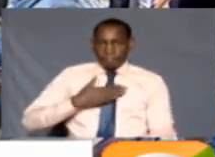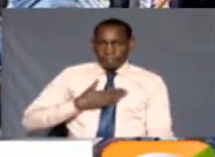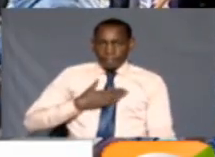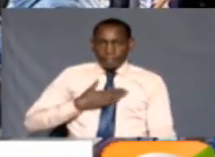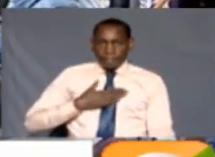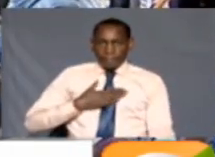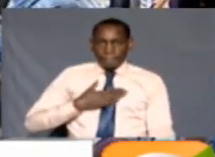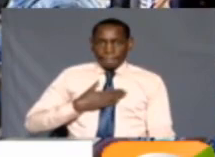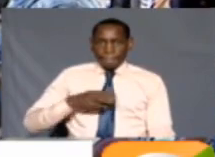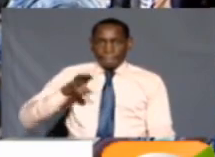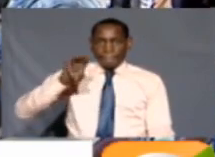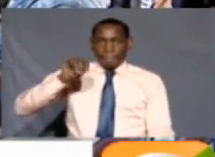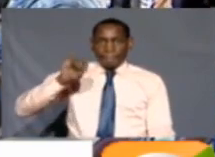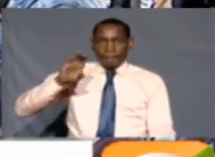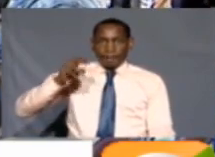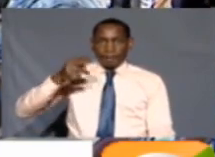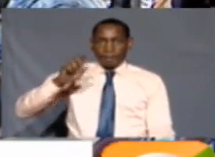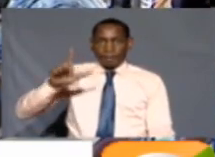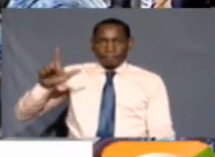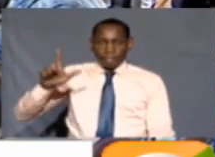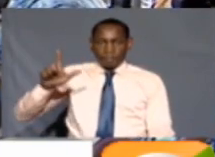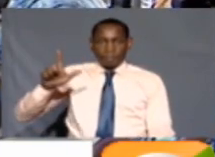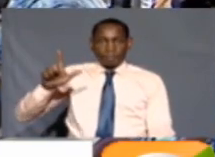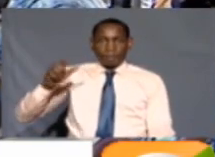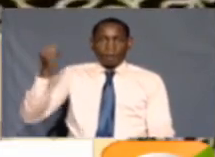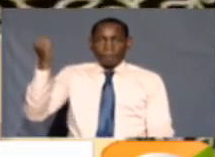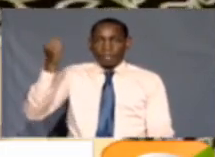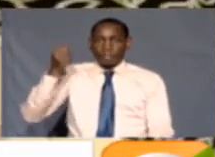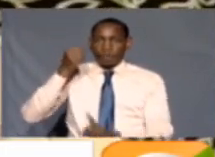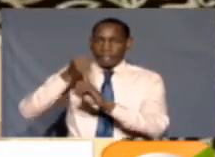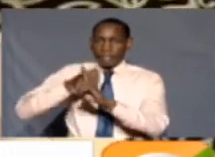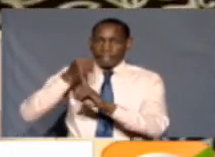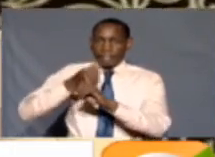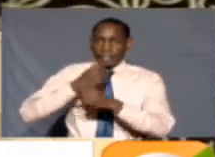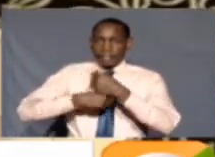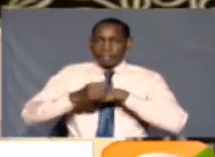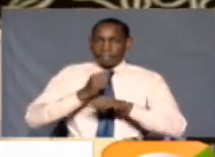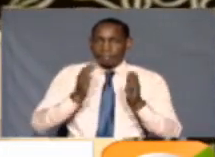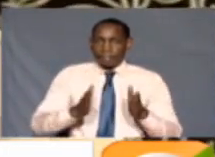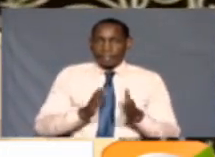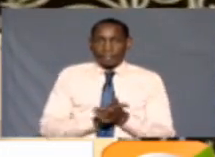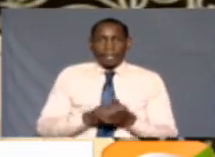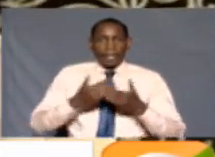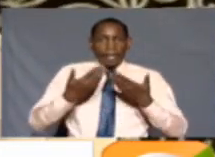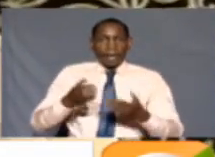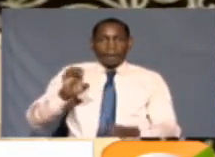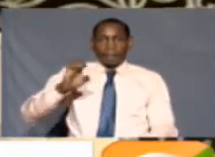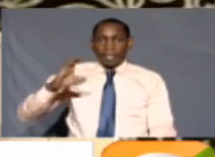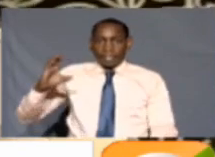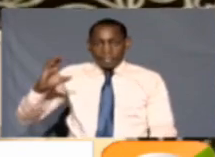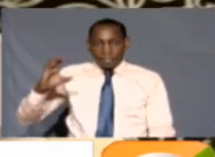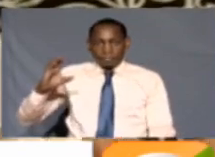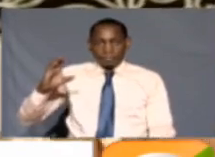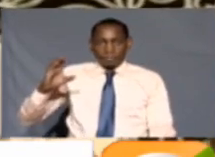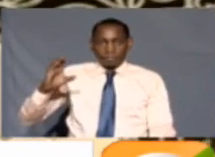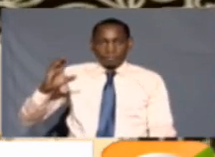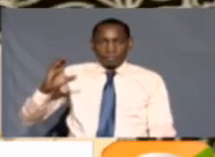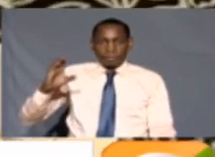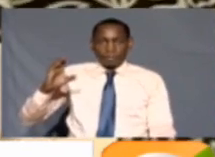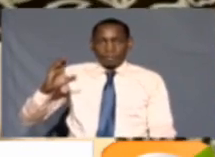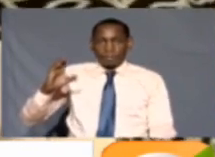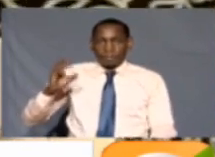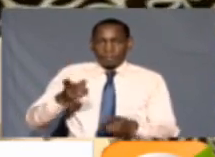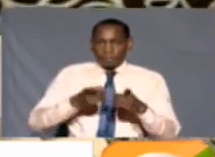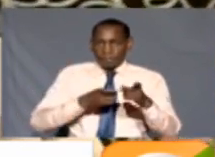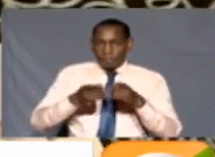My name is Kombedo Michael, human rights defender, stock political activist. How are the EAC going to tame this bureaucracy by